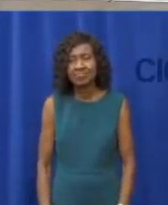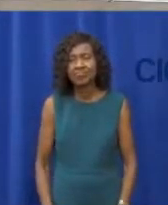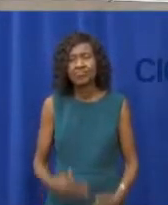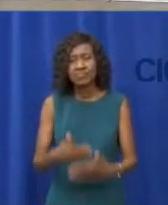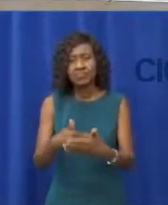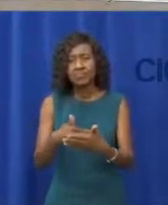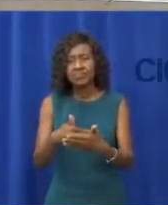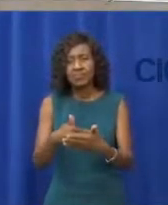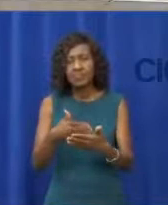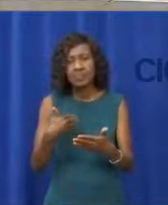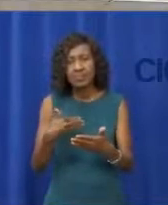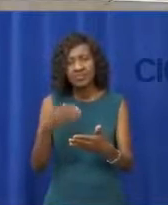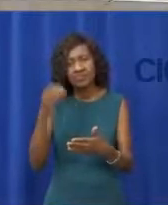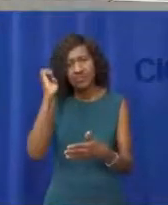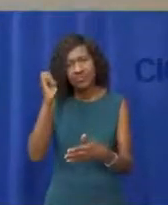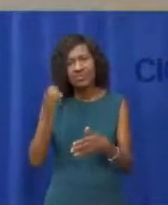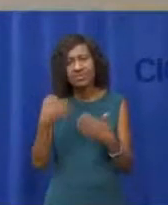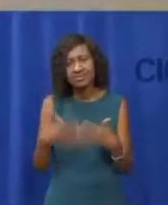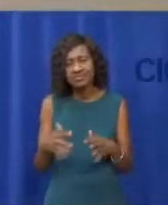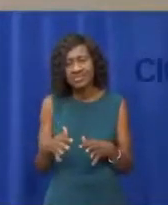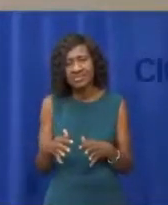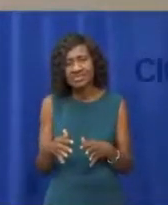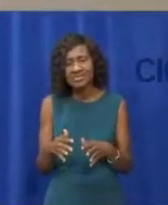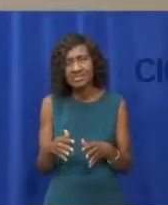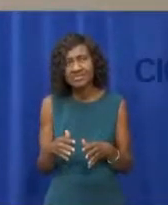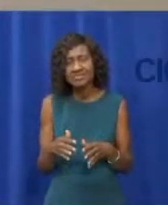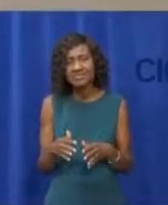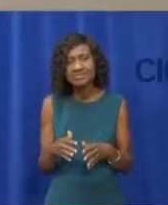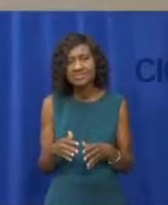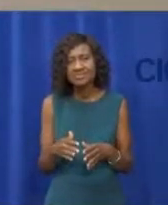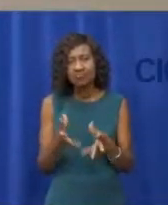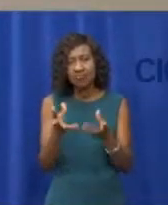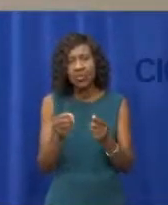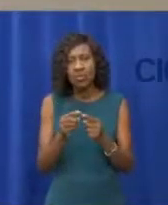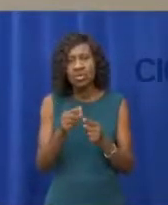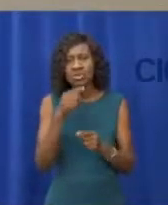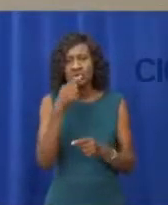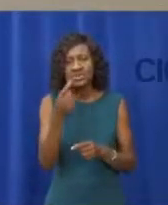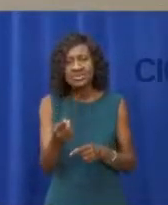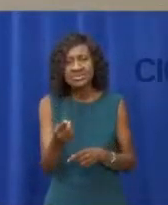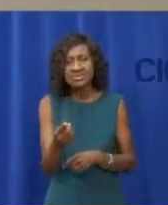Before I go, I want to say